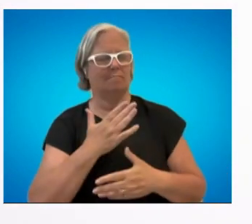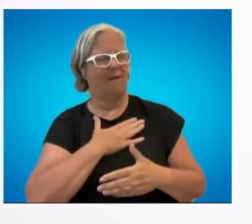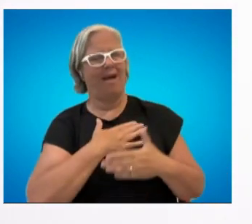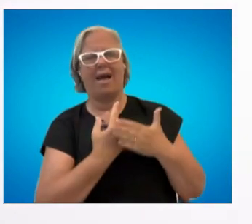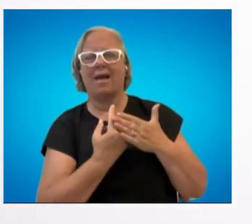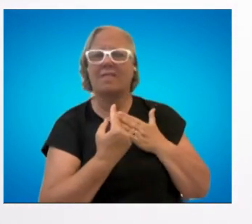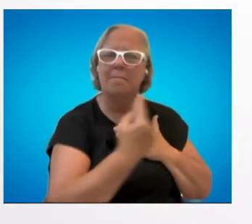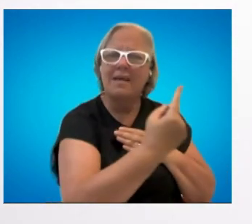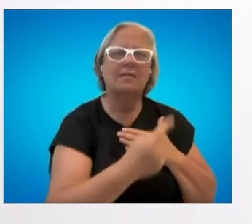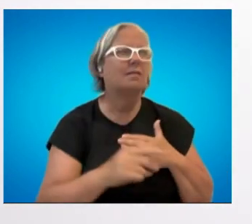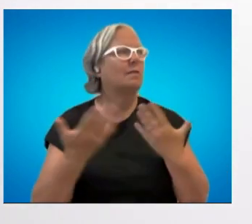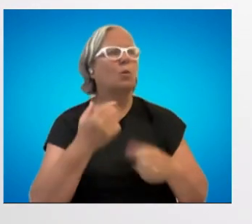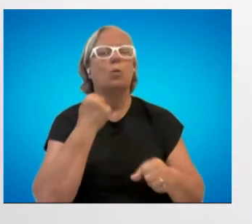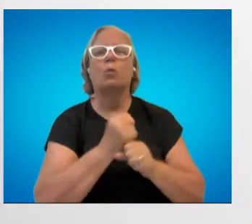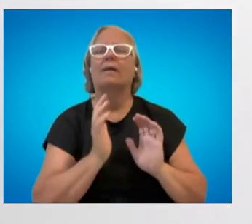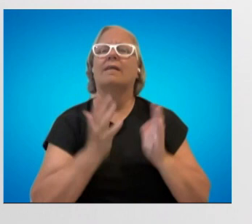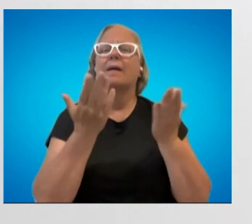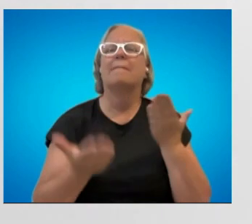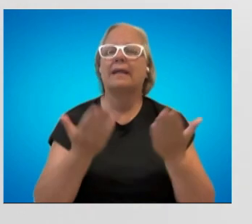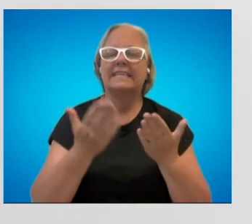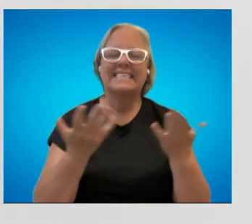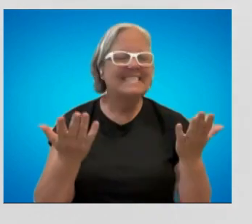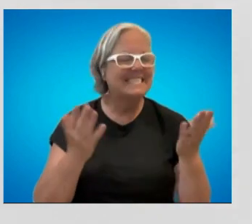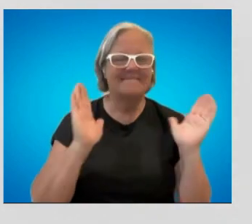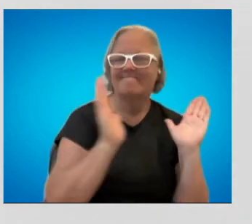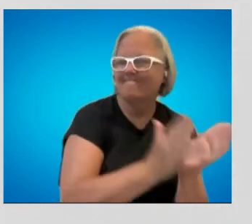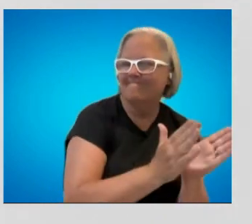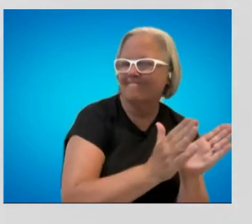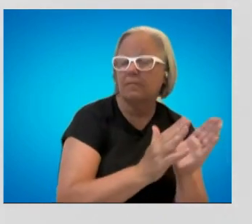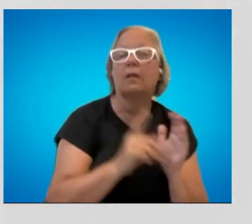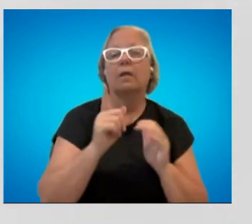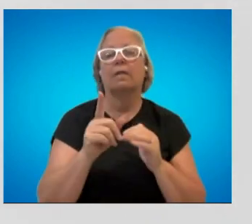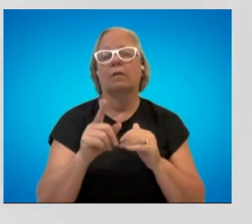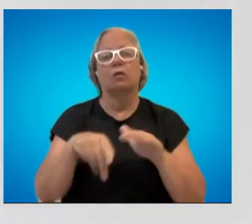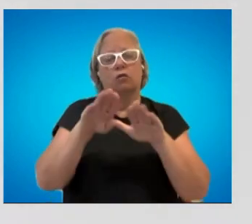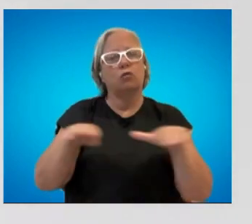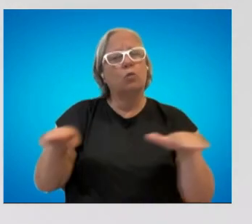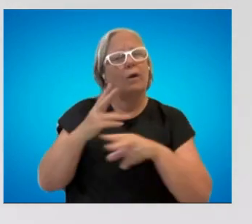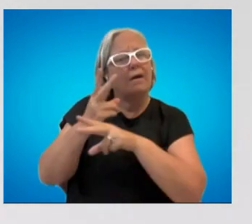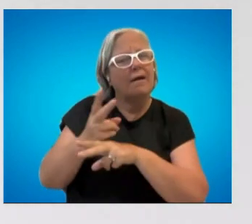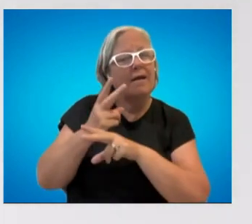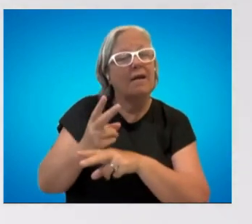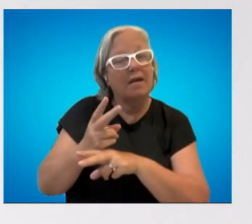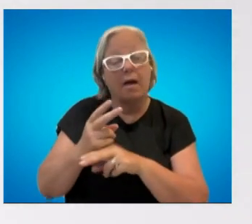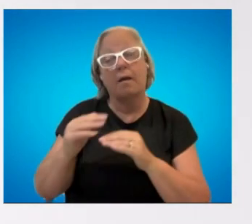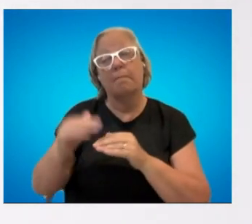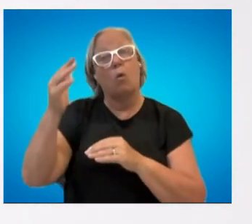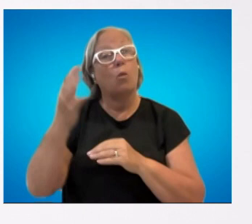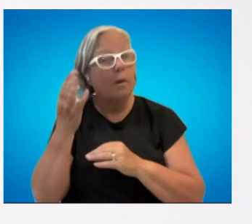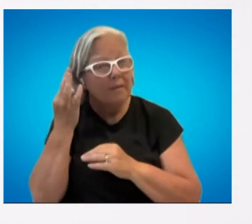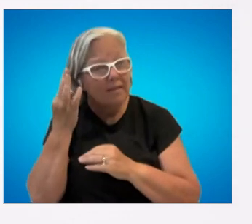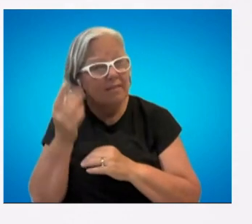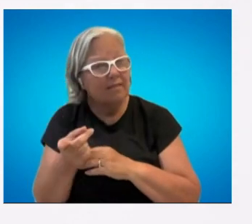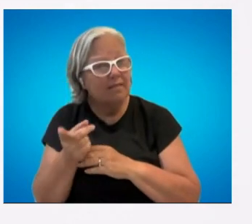childcare, less women than men tend to be employed, and also they more